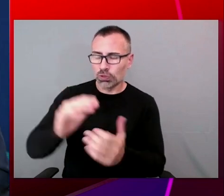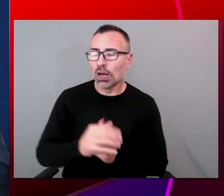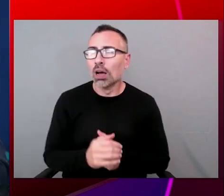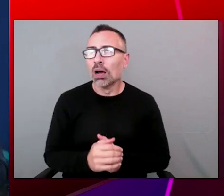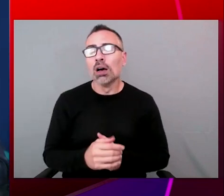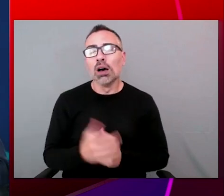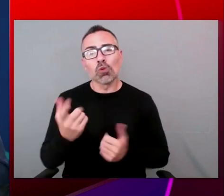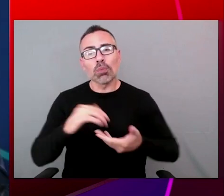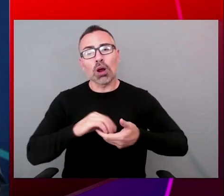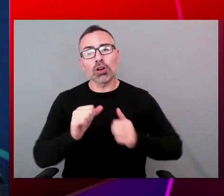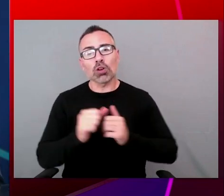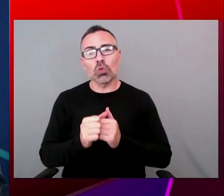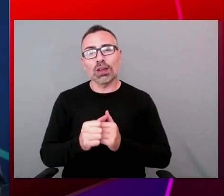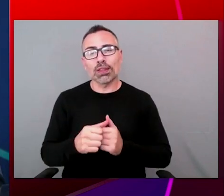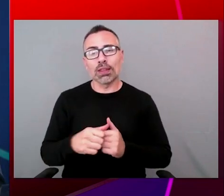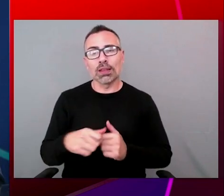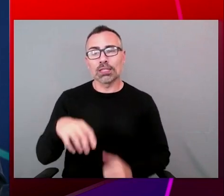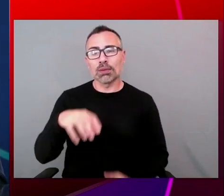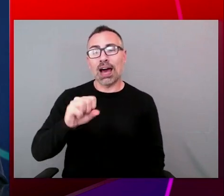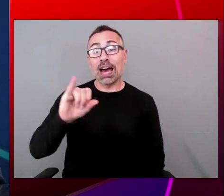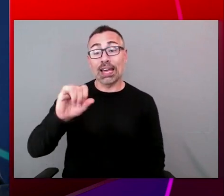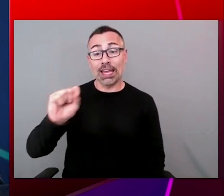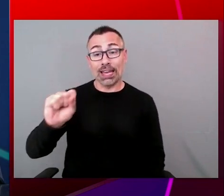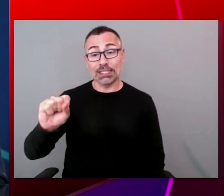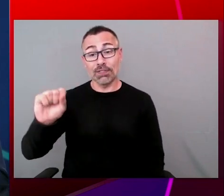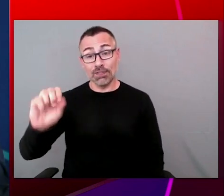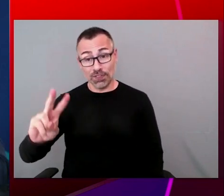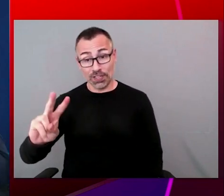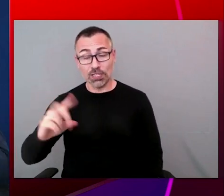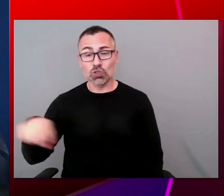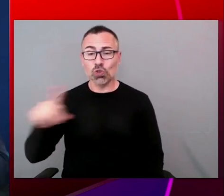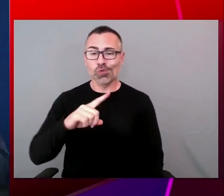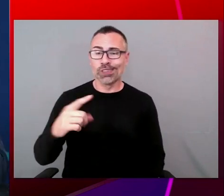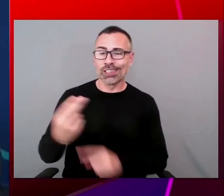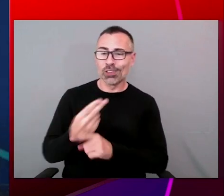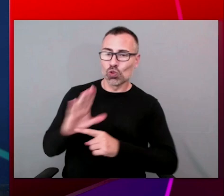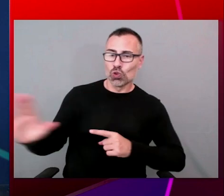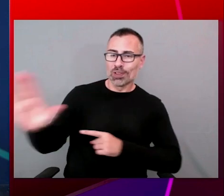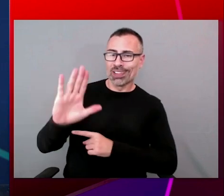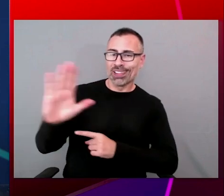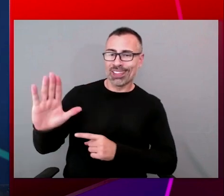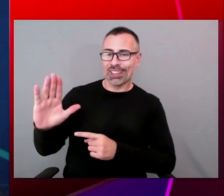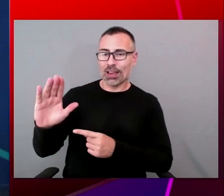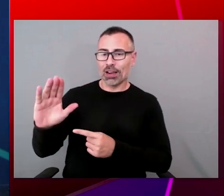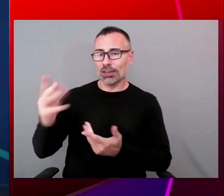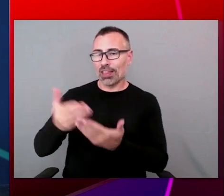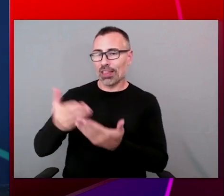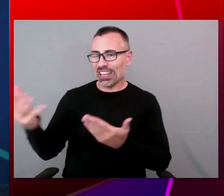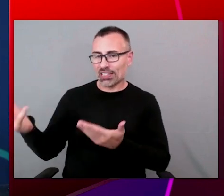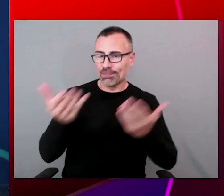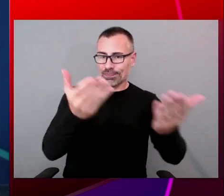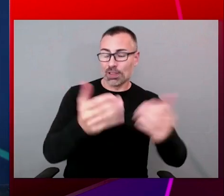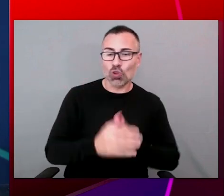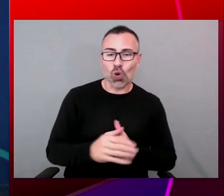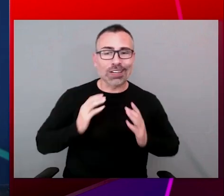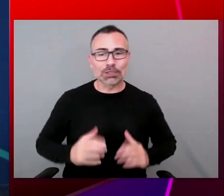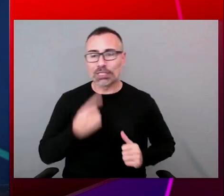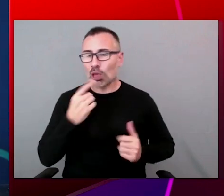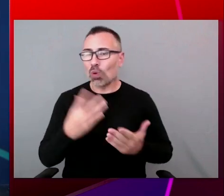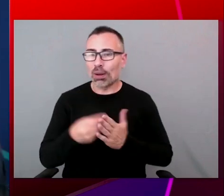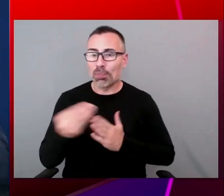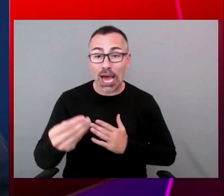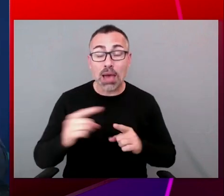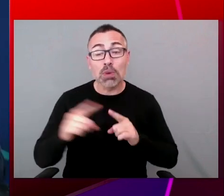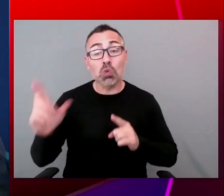SI or with some ISVs to be able to start implementing what they have. If customers want to say, hey, guess what? I just want to buy this solution. Can you guys help implement it for what I